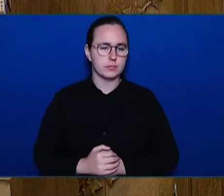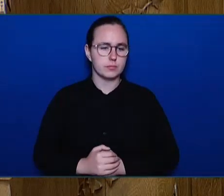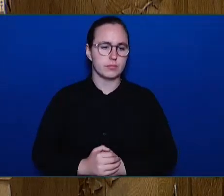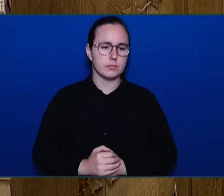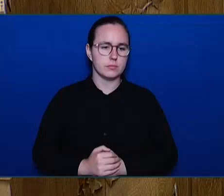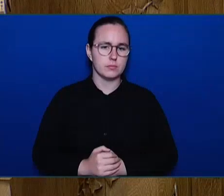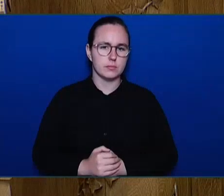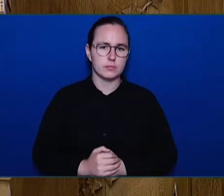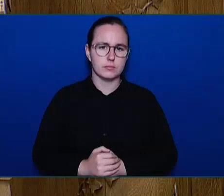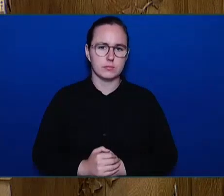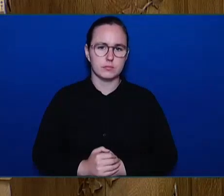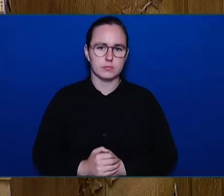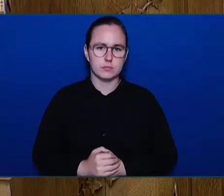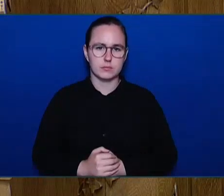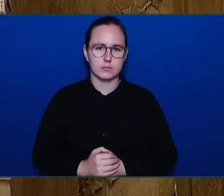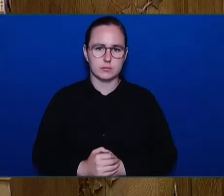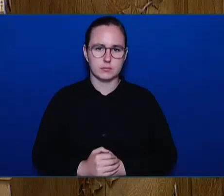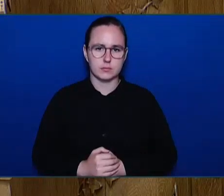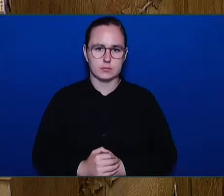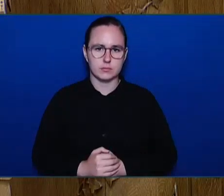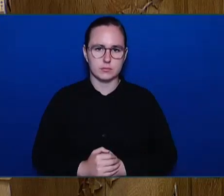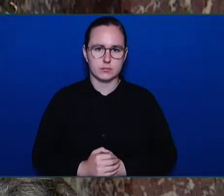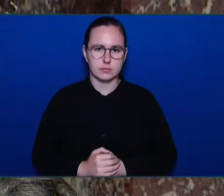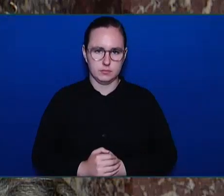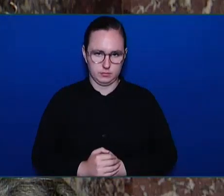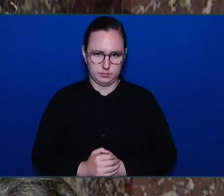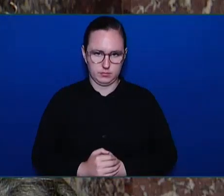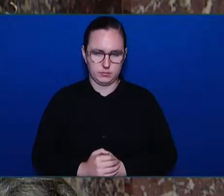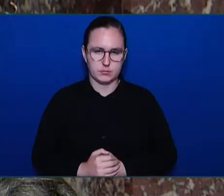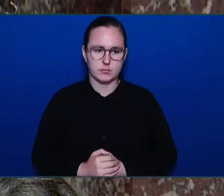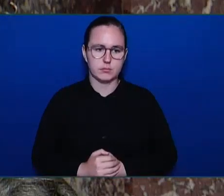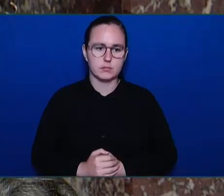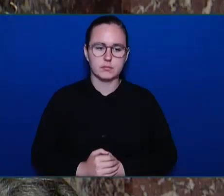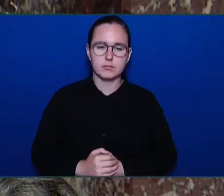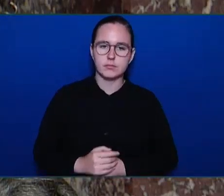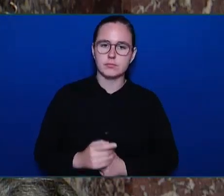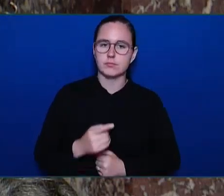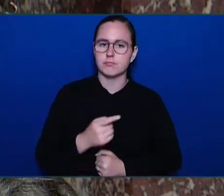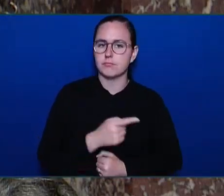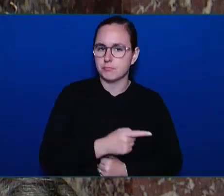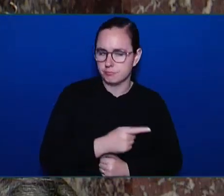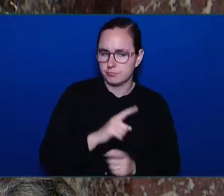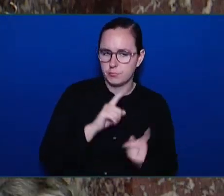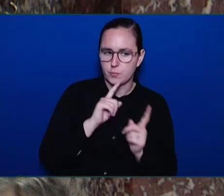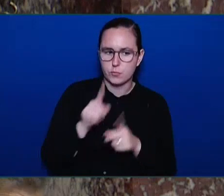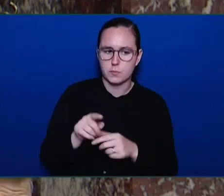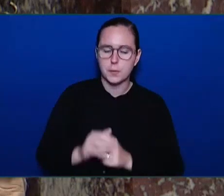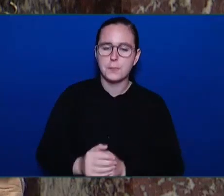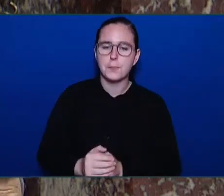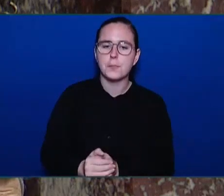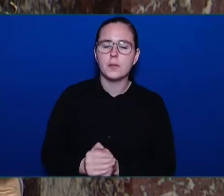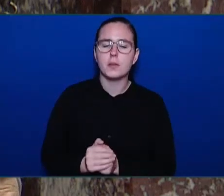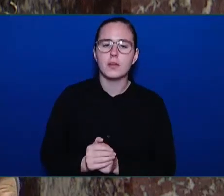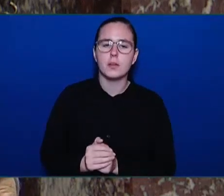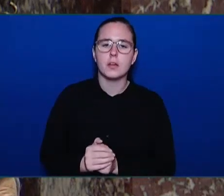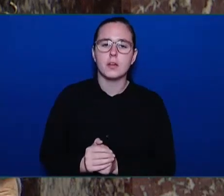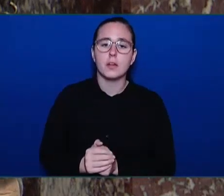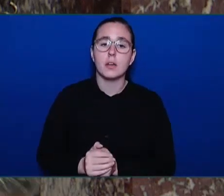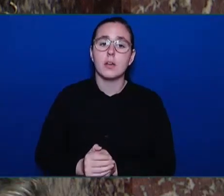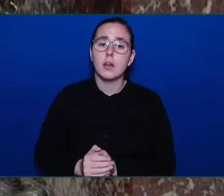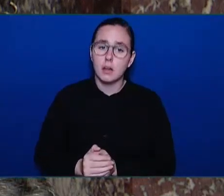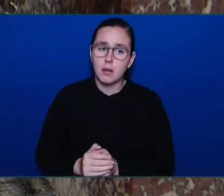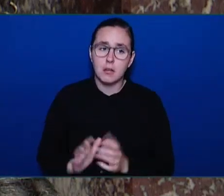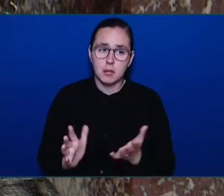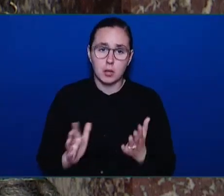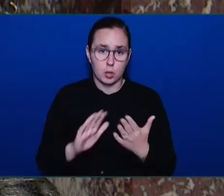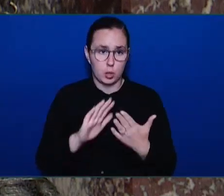House Leader, Third Party Supplemental. Yeah, Mr. Speaker, I think the communities on Vancouver Island and in the coastal region